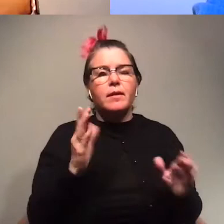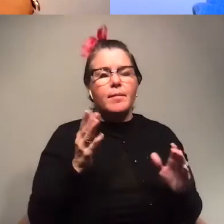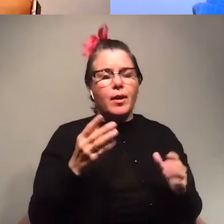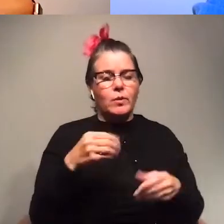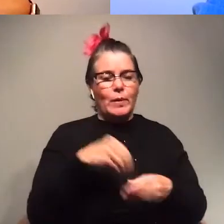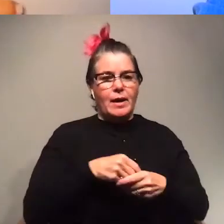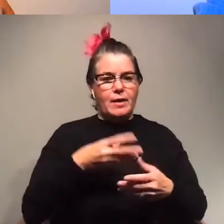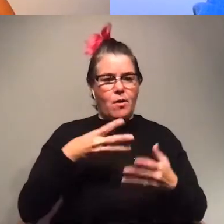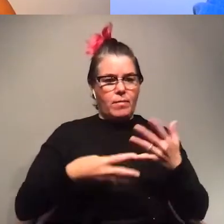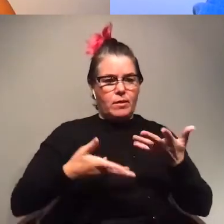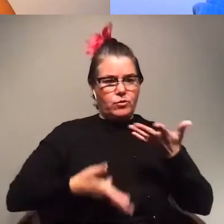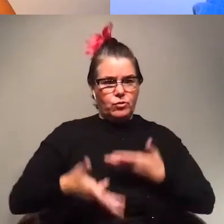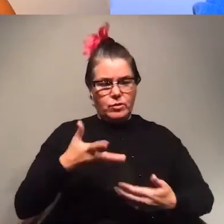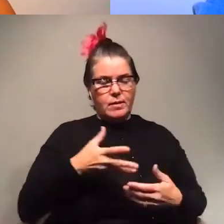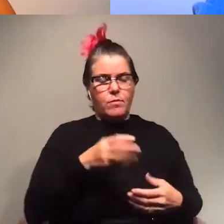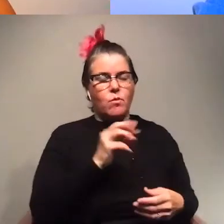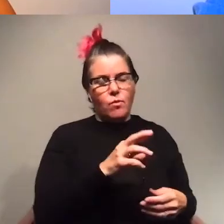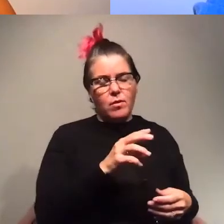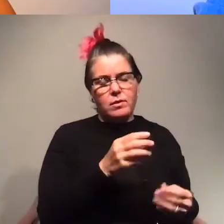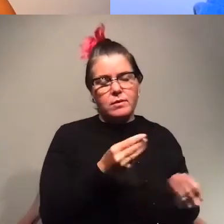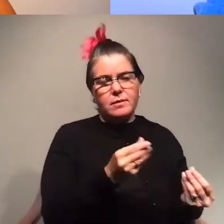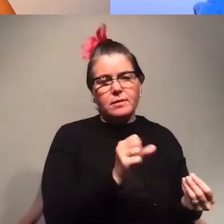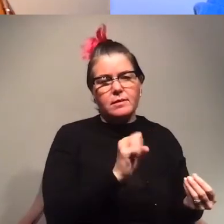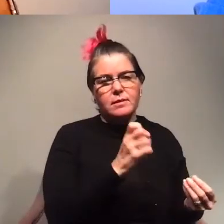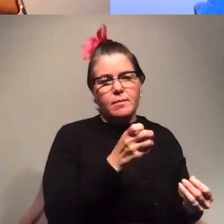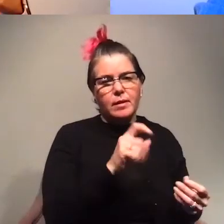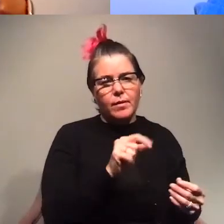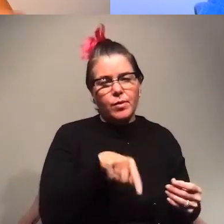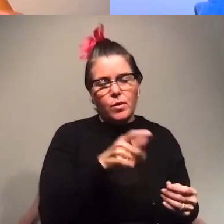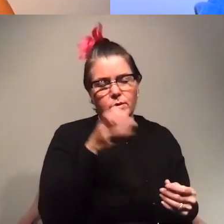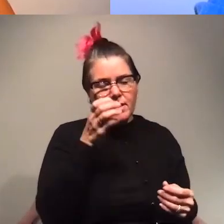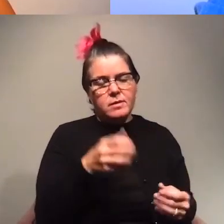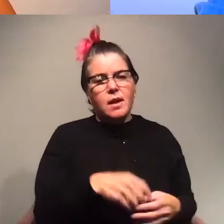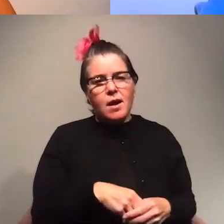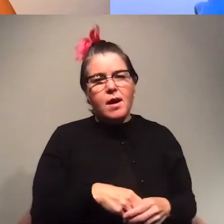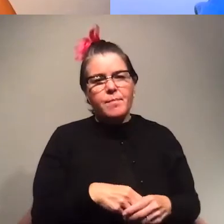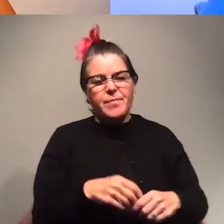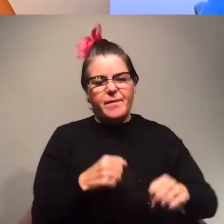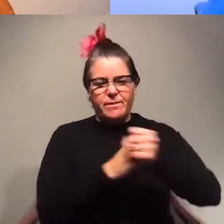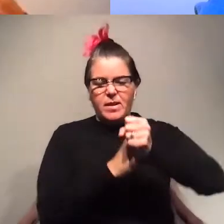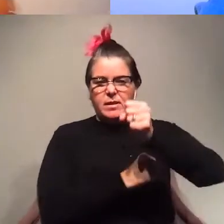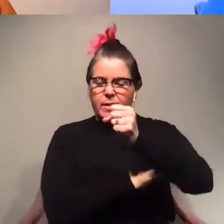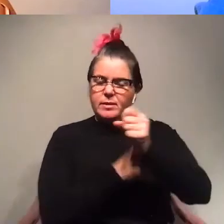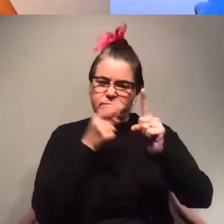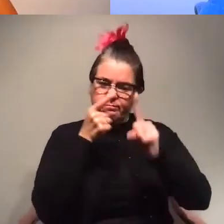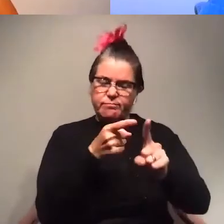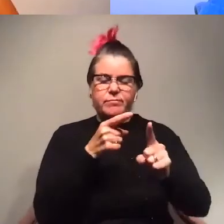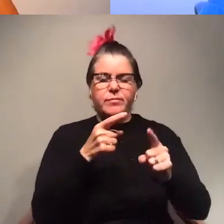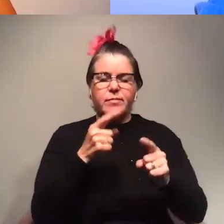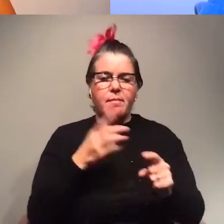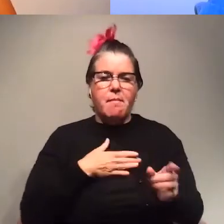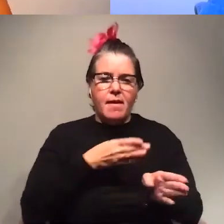and accumulating in our bodies. I think those kinds of concepts are things that I find like fundamental for this field, for in